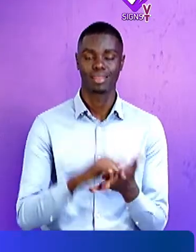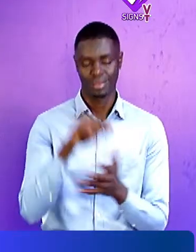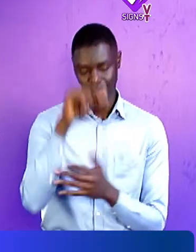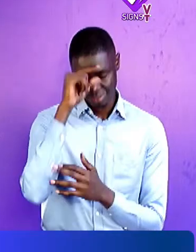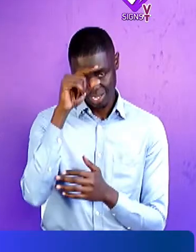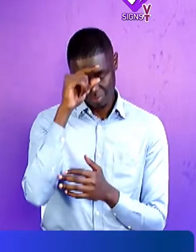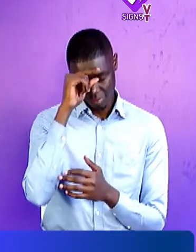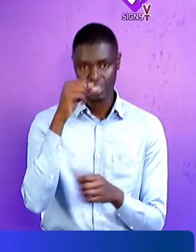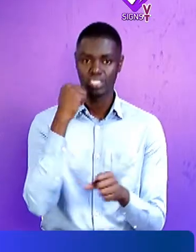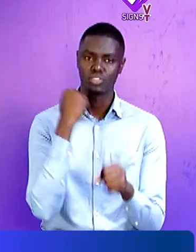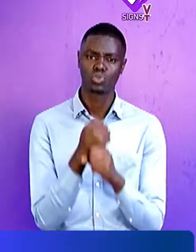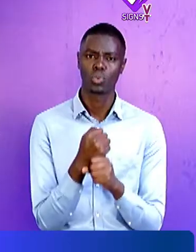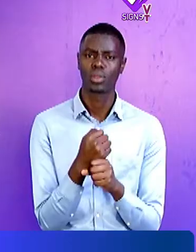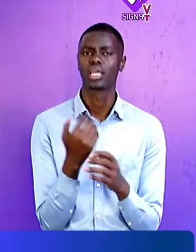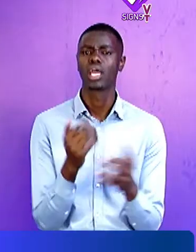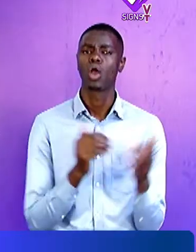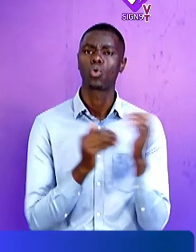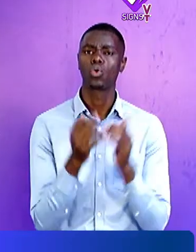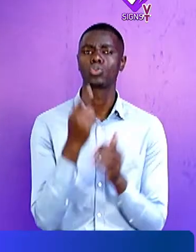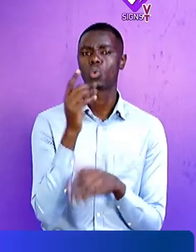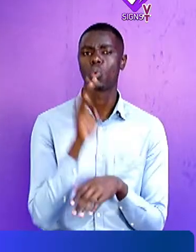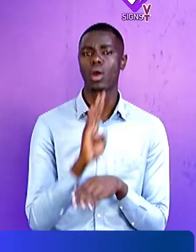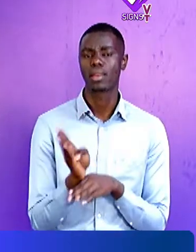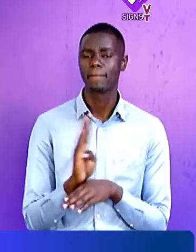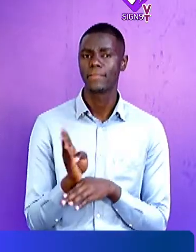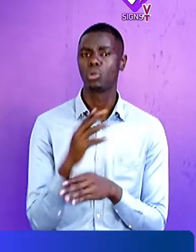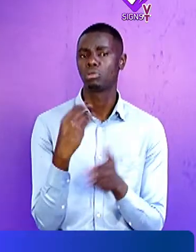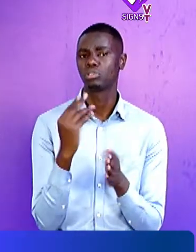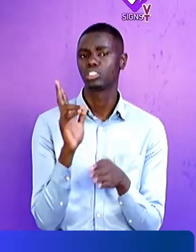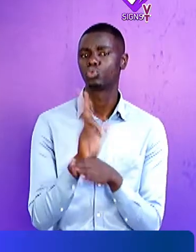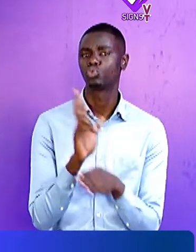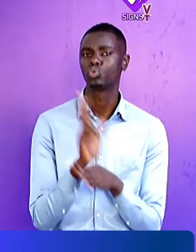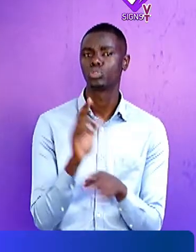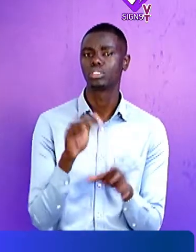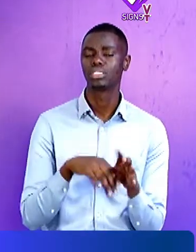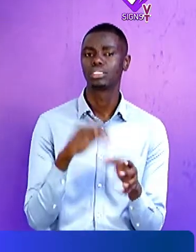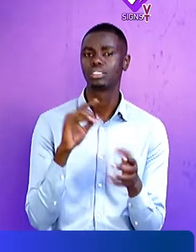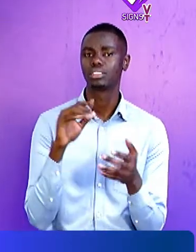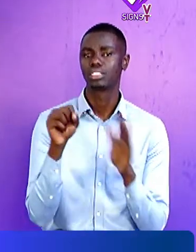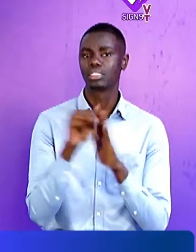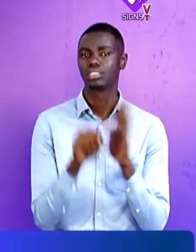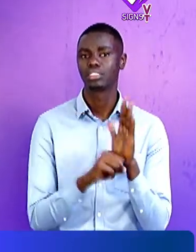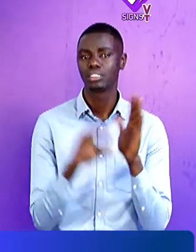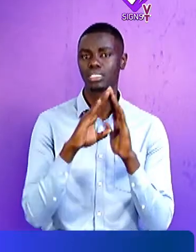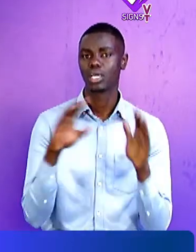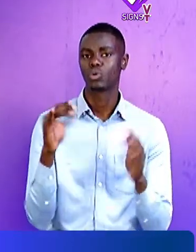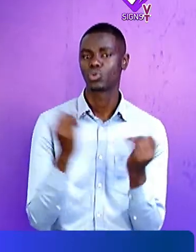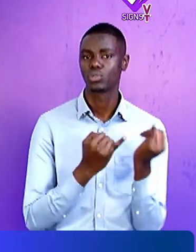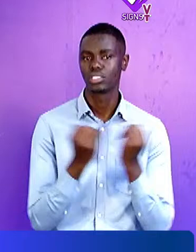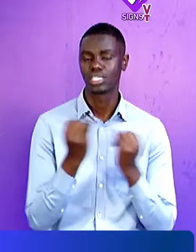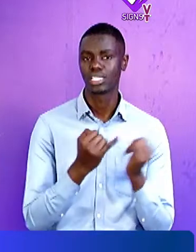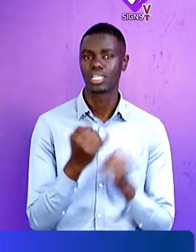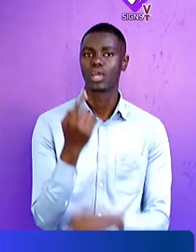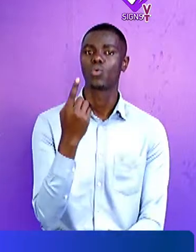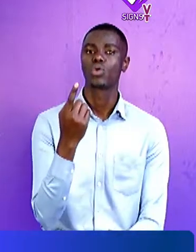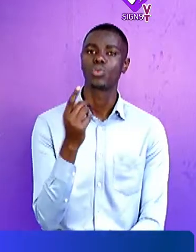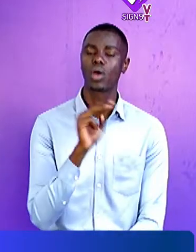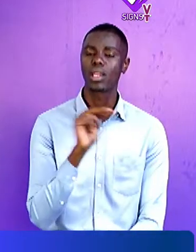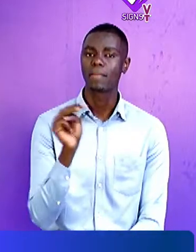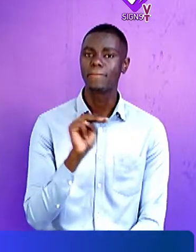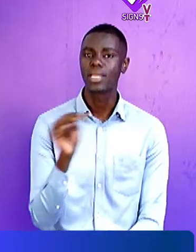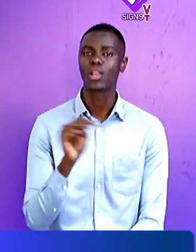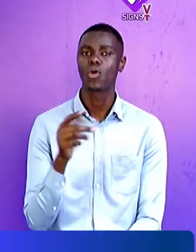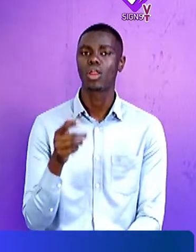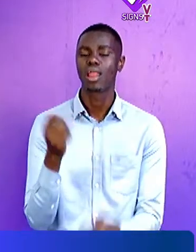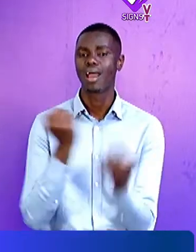is doing. Close to 1 billion Kenyan shillings was spent in State House on Saturday. Let's go with 1 million car wash machines